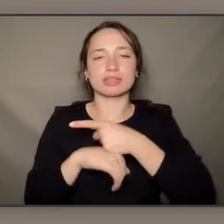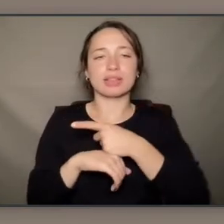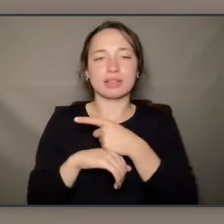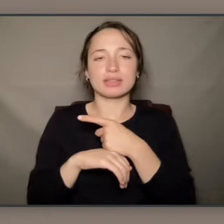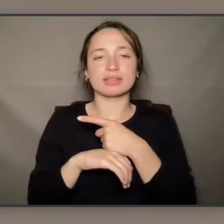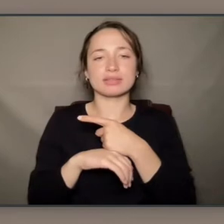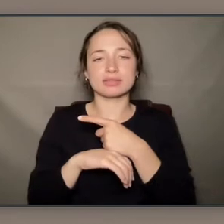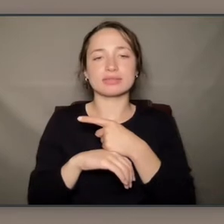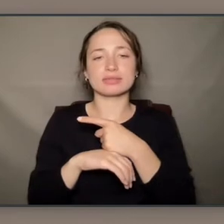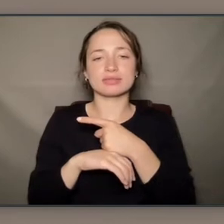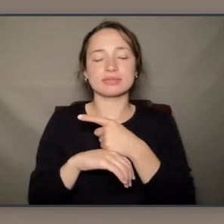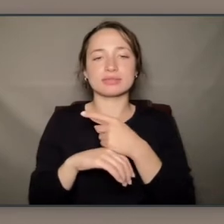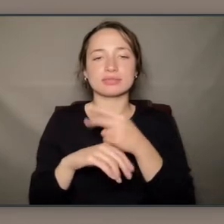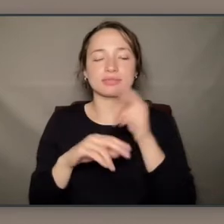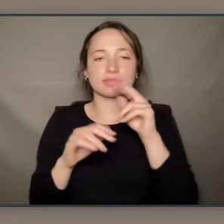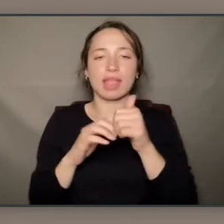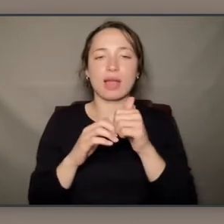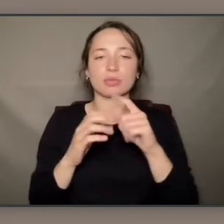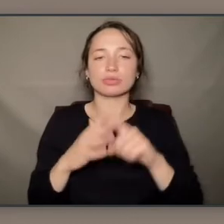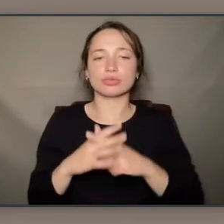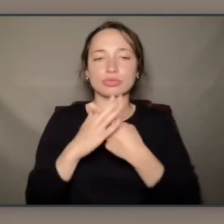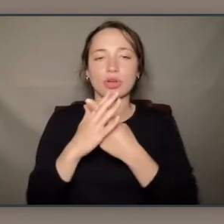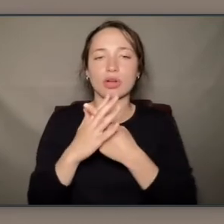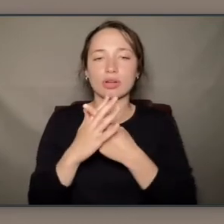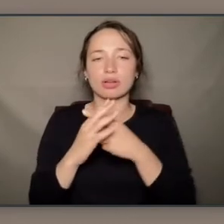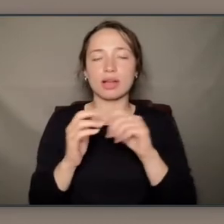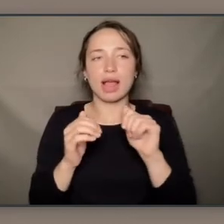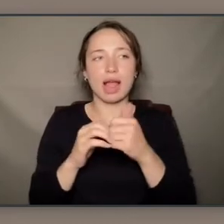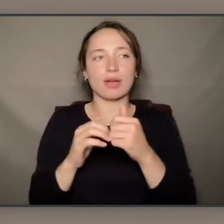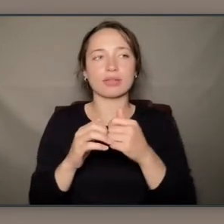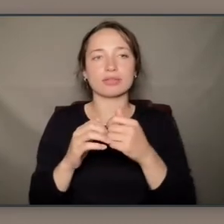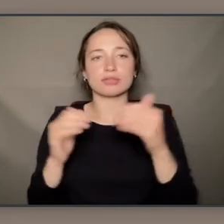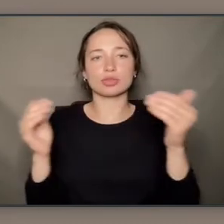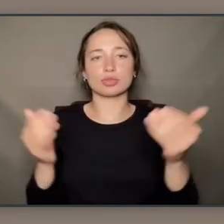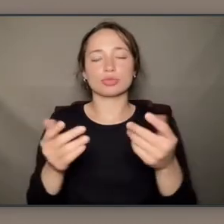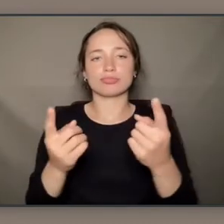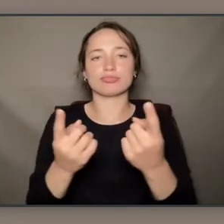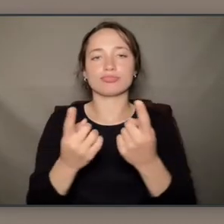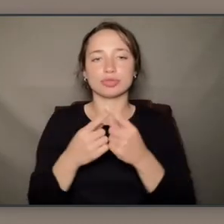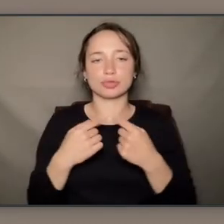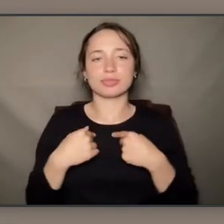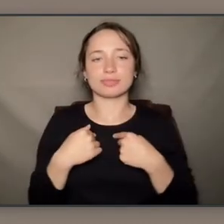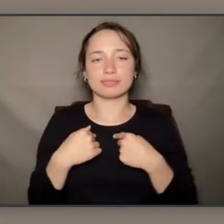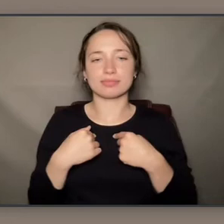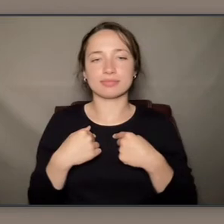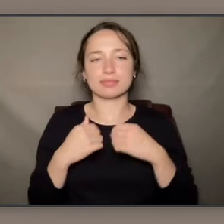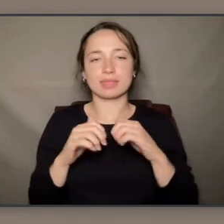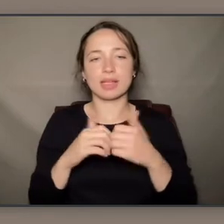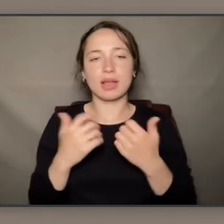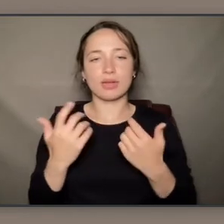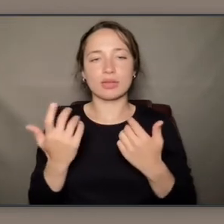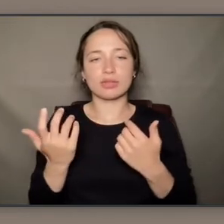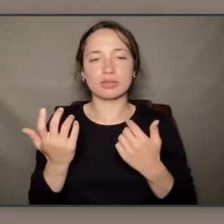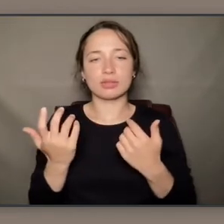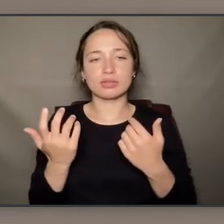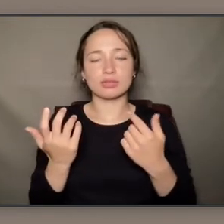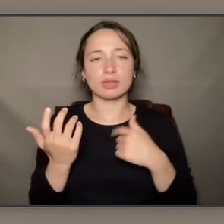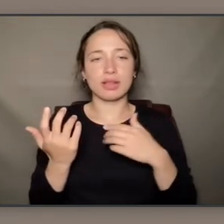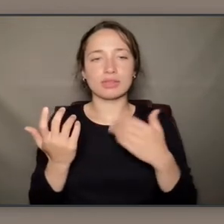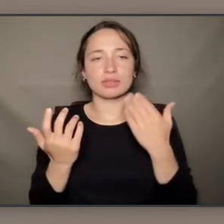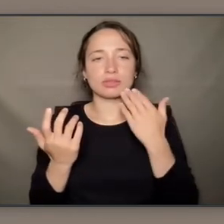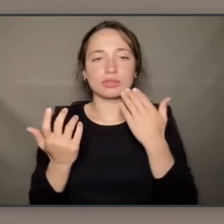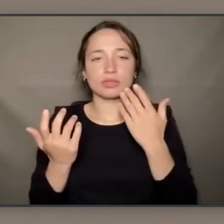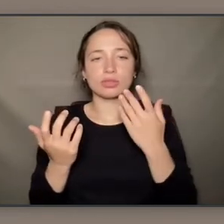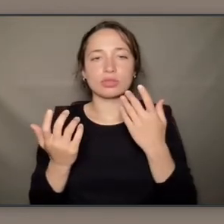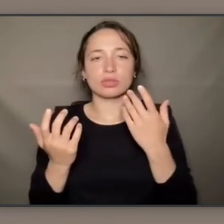look at the day and how it's beginning and how it has come to me and how I Mhm.